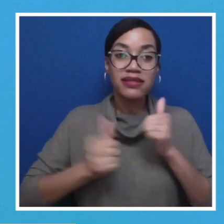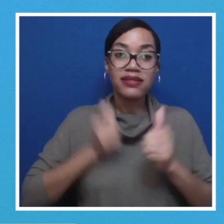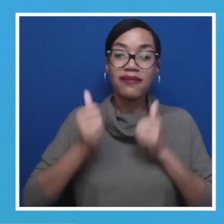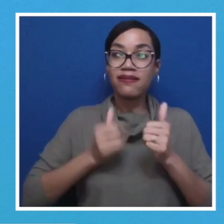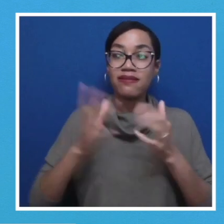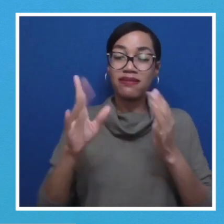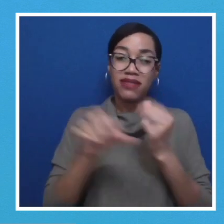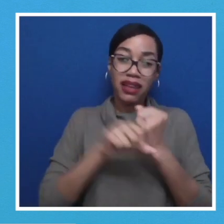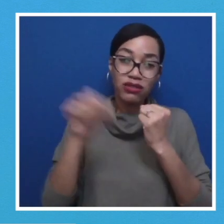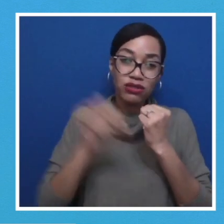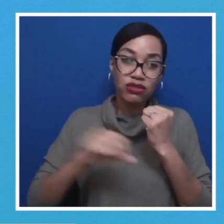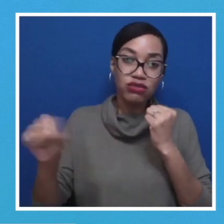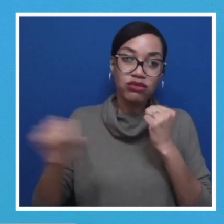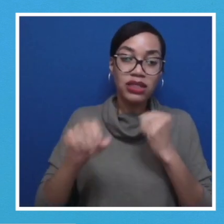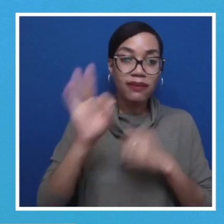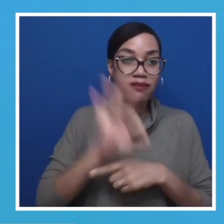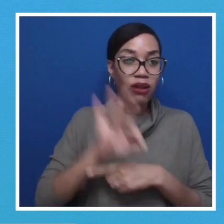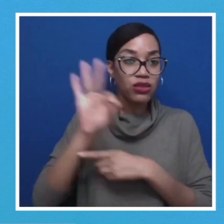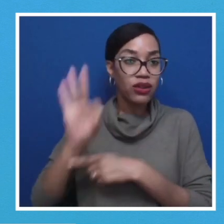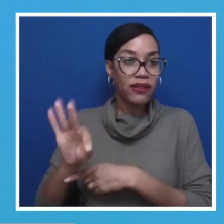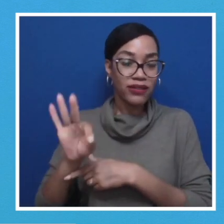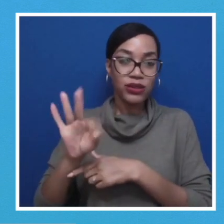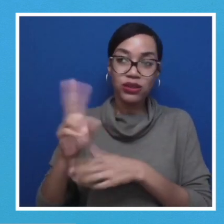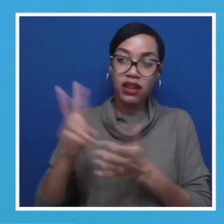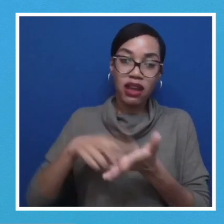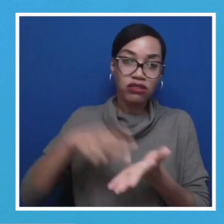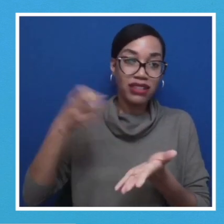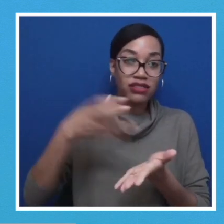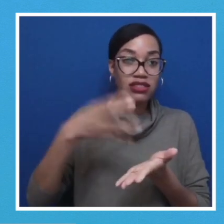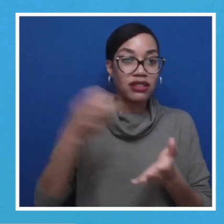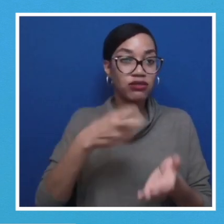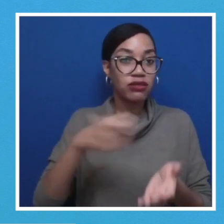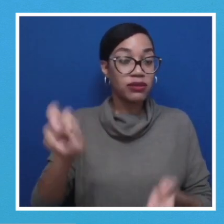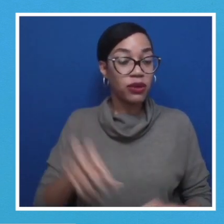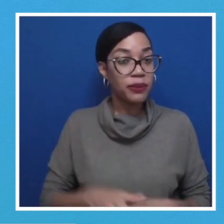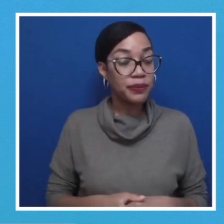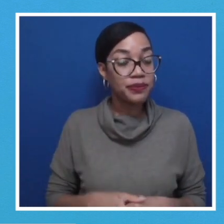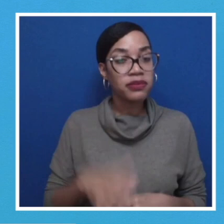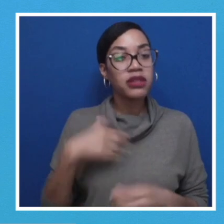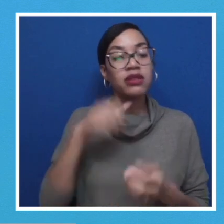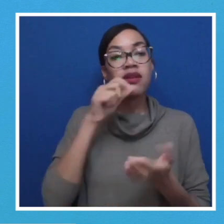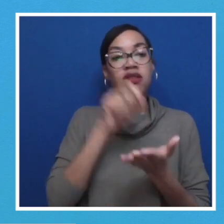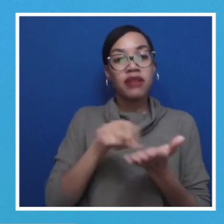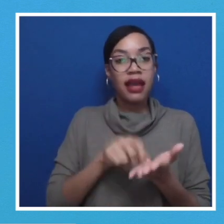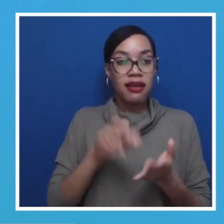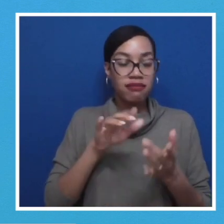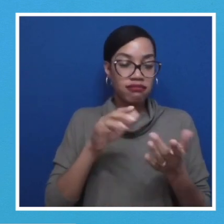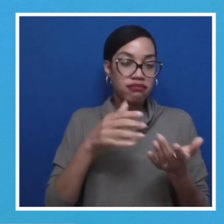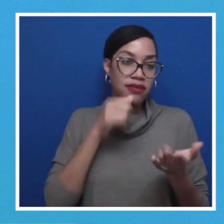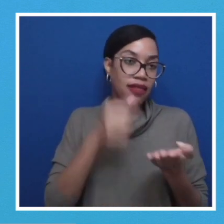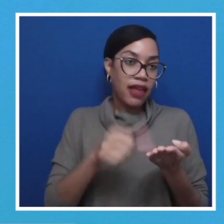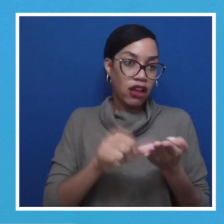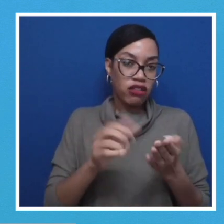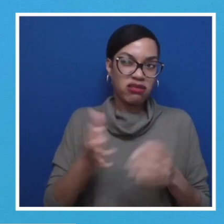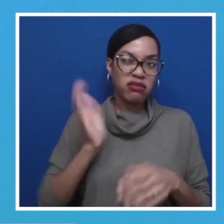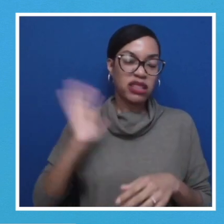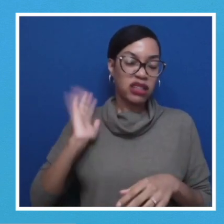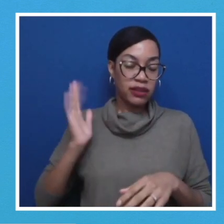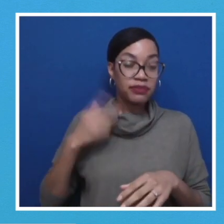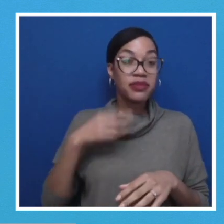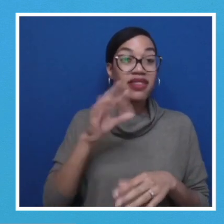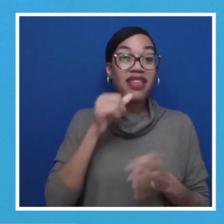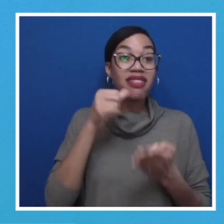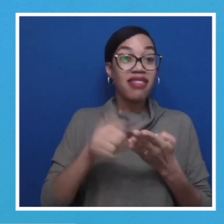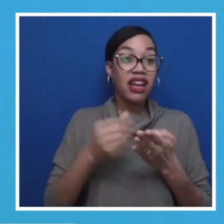extreme fossil fuel extraction and transport. So I write a letter back then, it goes up the poll and we have some